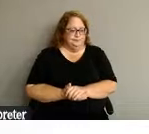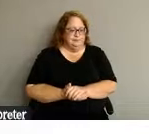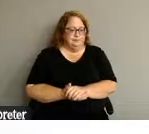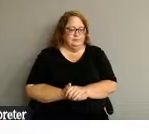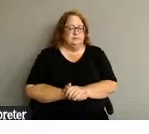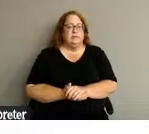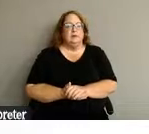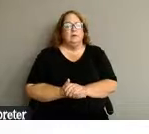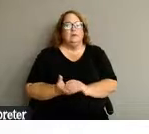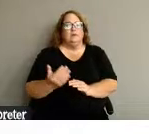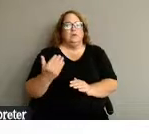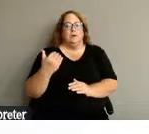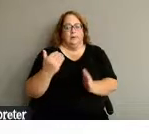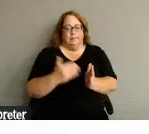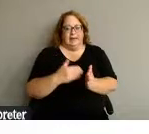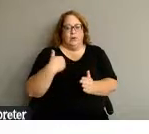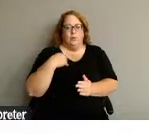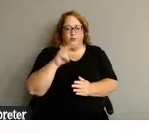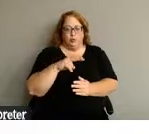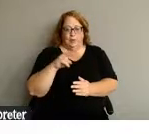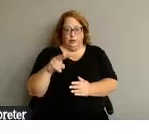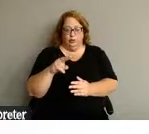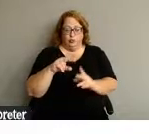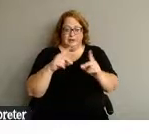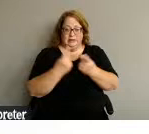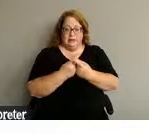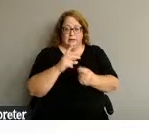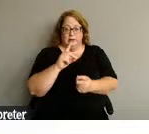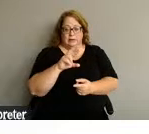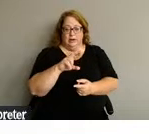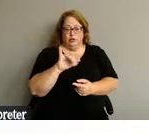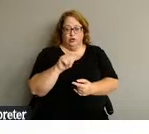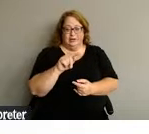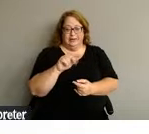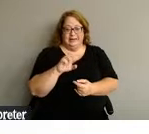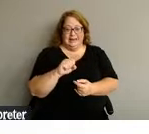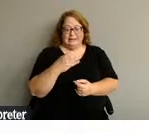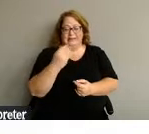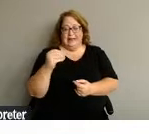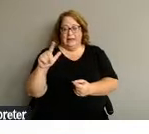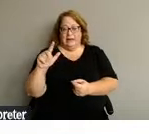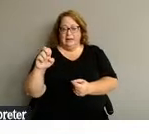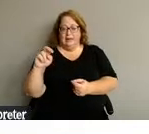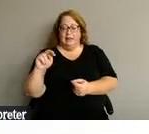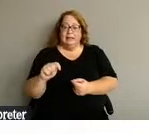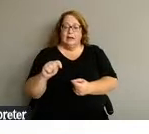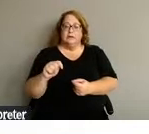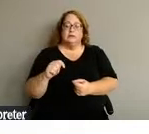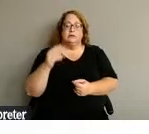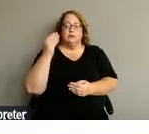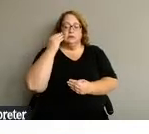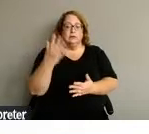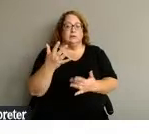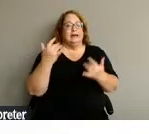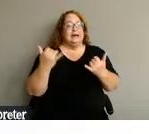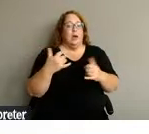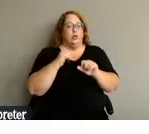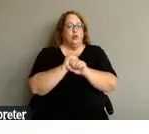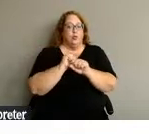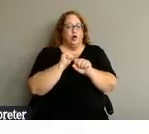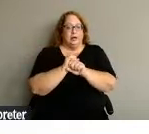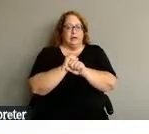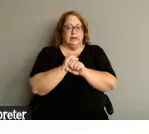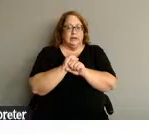We have, again, 22 districts. Dr. Yates and Dr. Lentz both shared with you that they are now